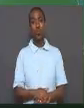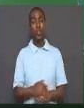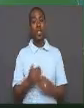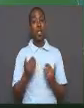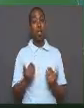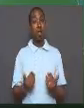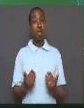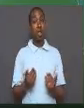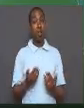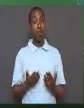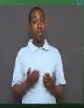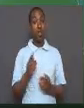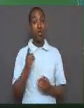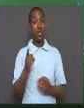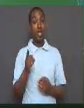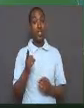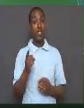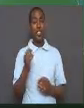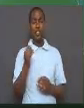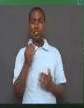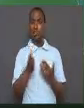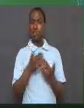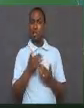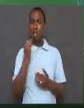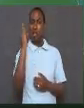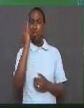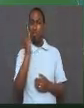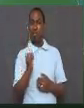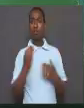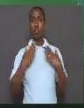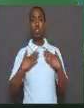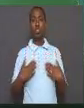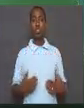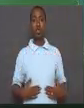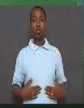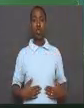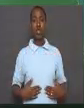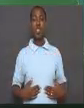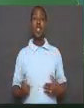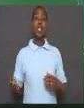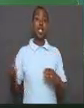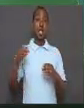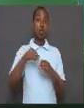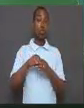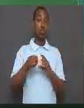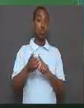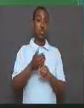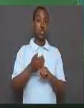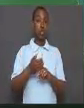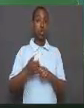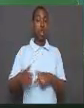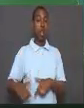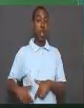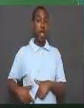want you to draw a simple diagram of the body and include the lungs,